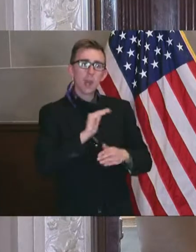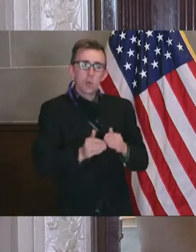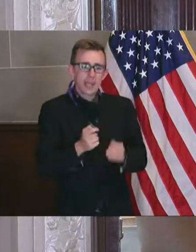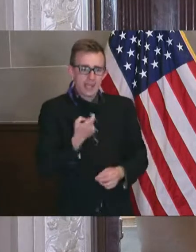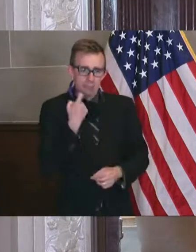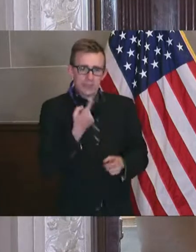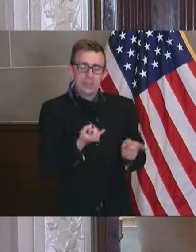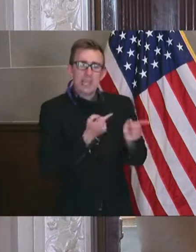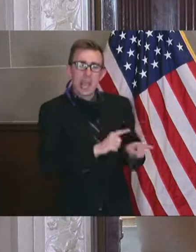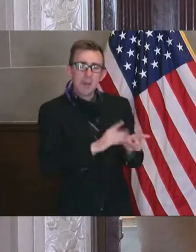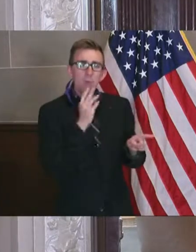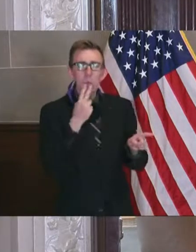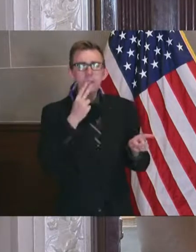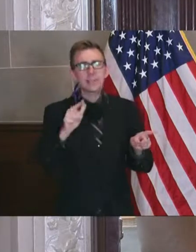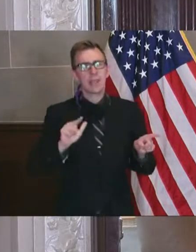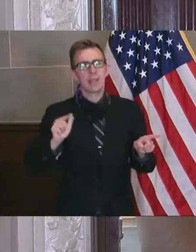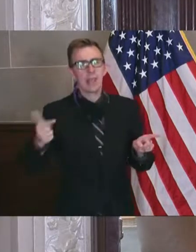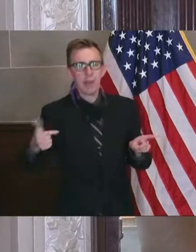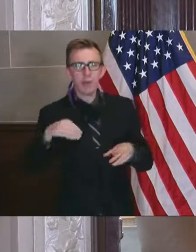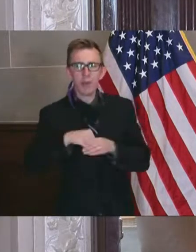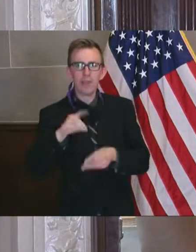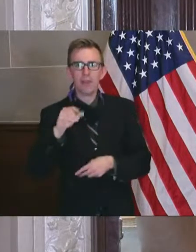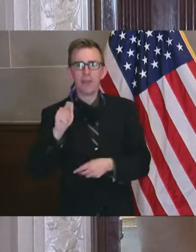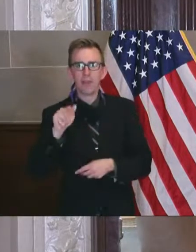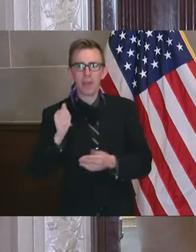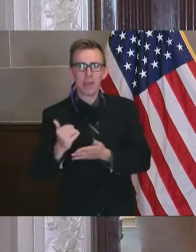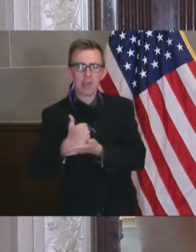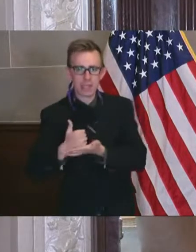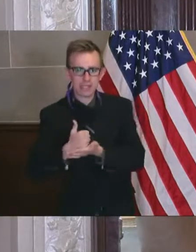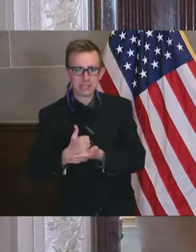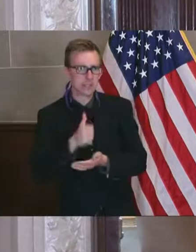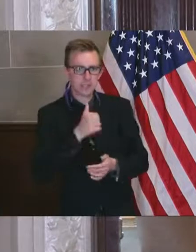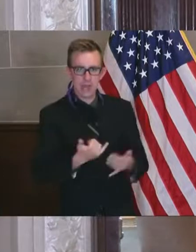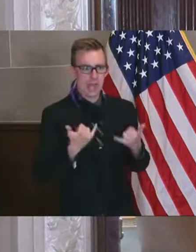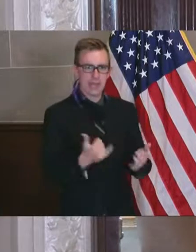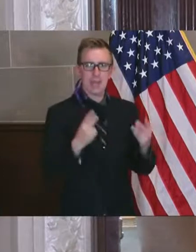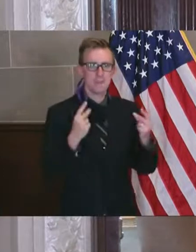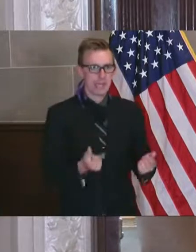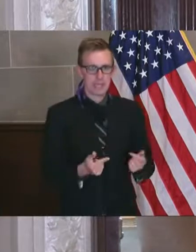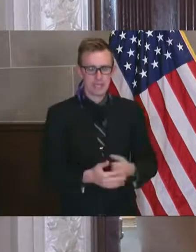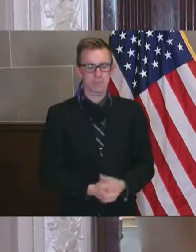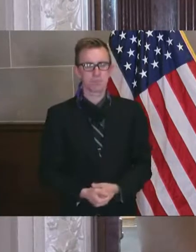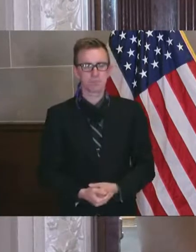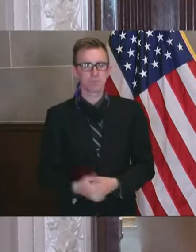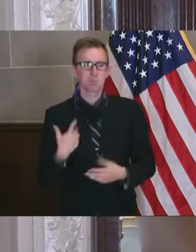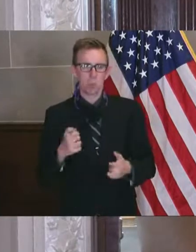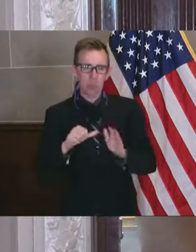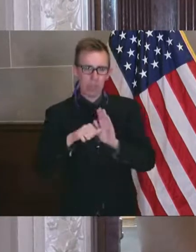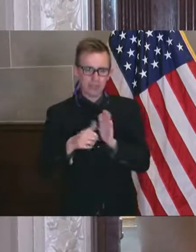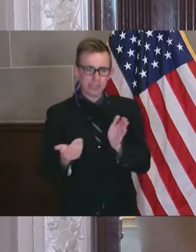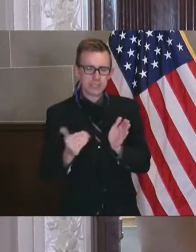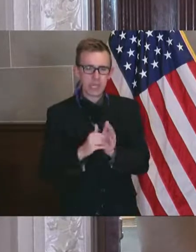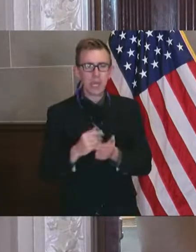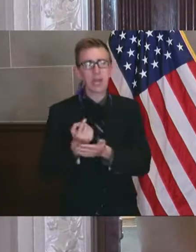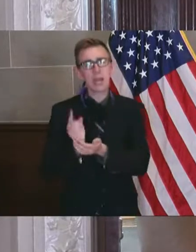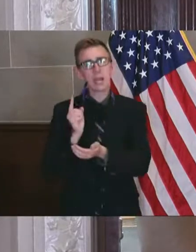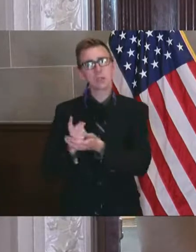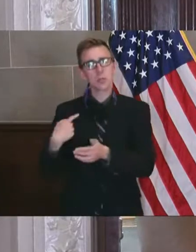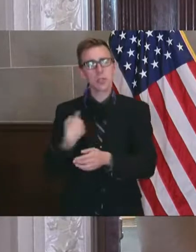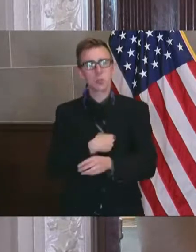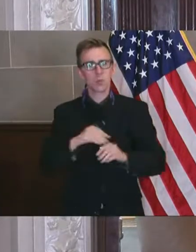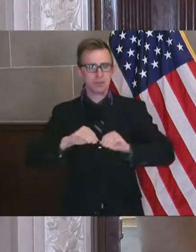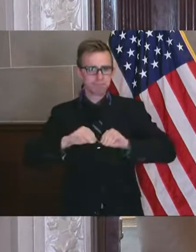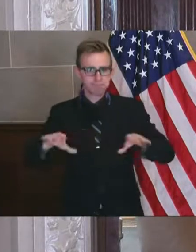be seen in future data. Let me say this and stress this again. Last week, when we come out and we rolled out this